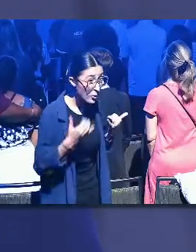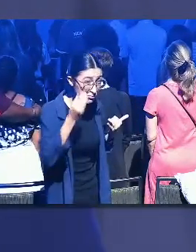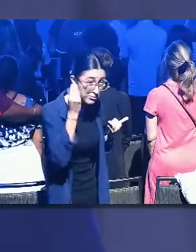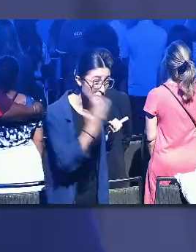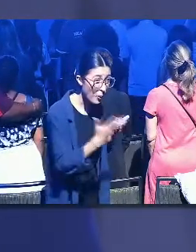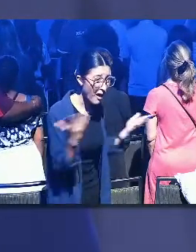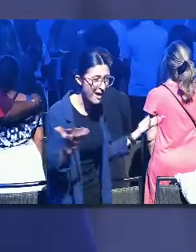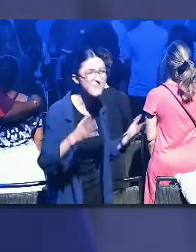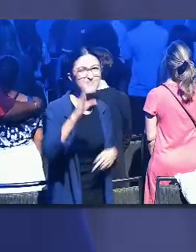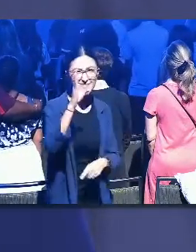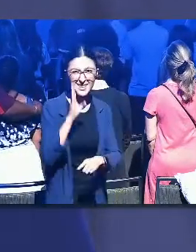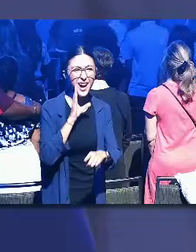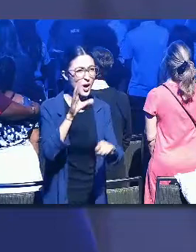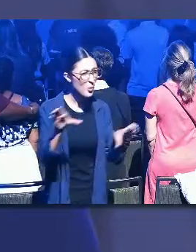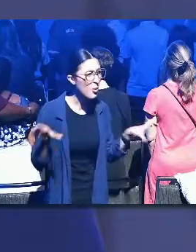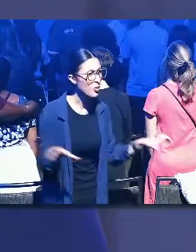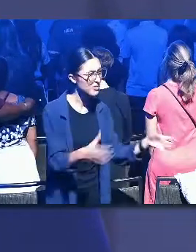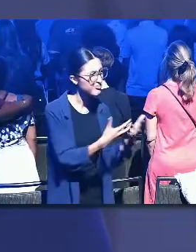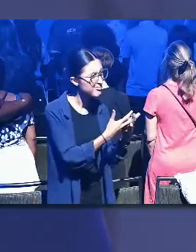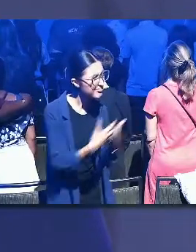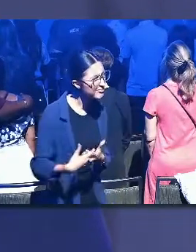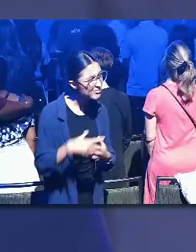That's right. That's